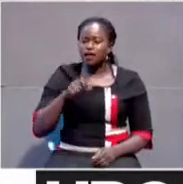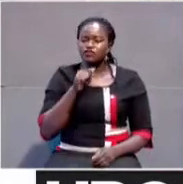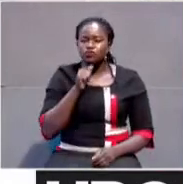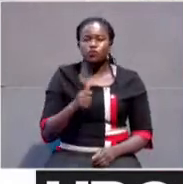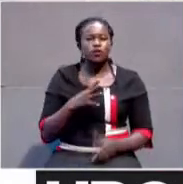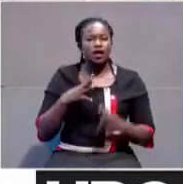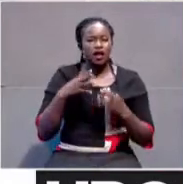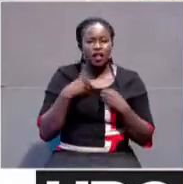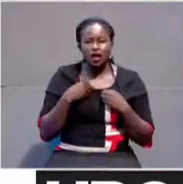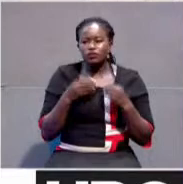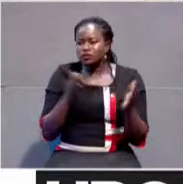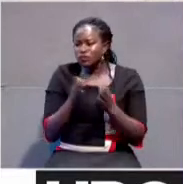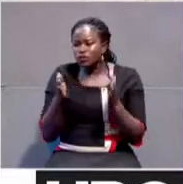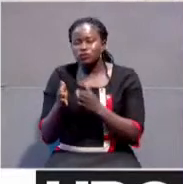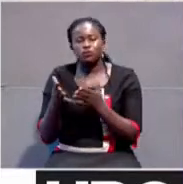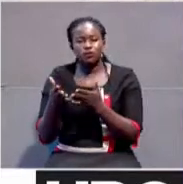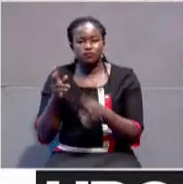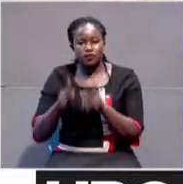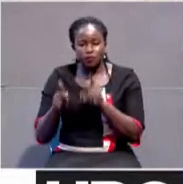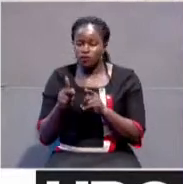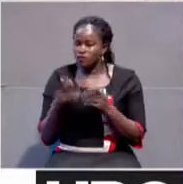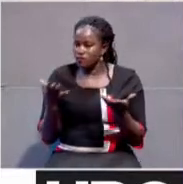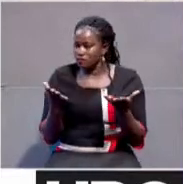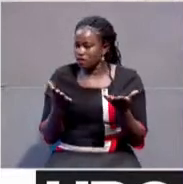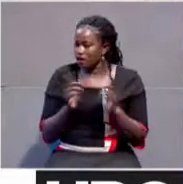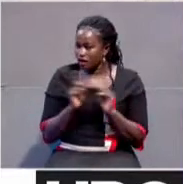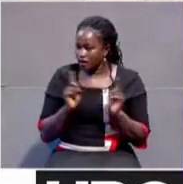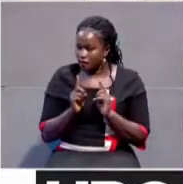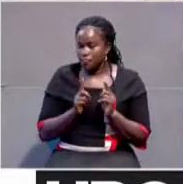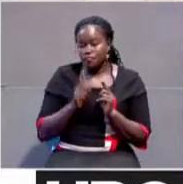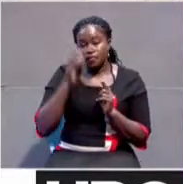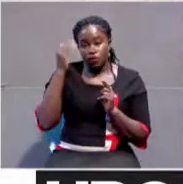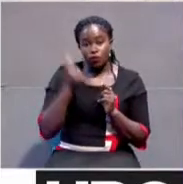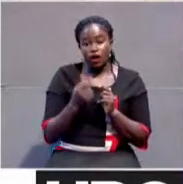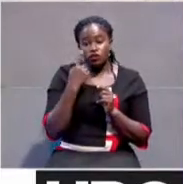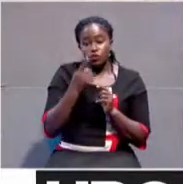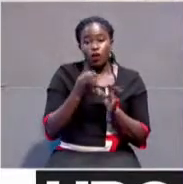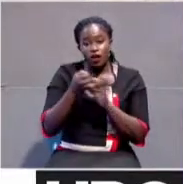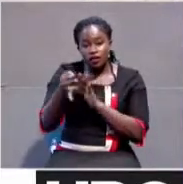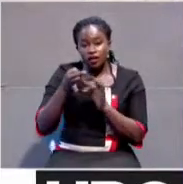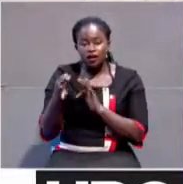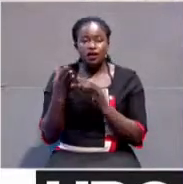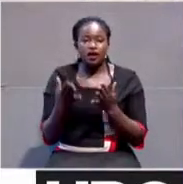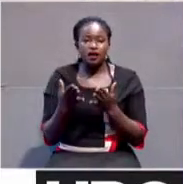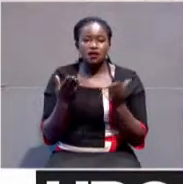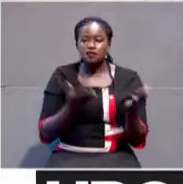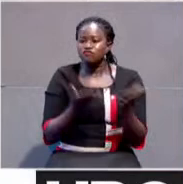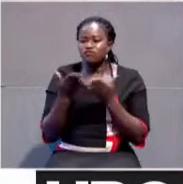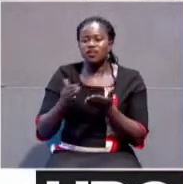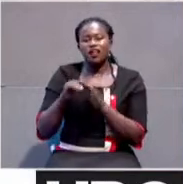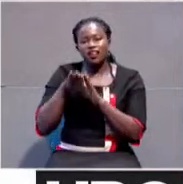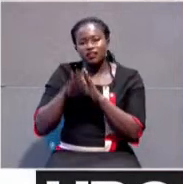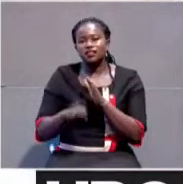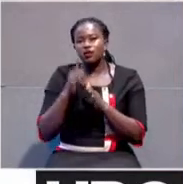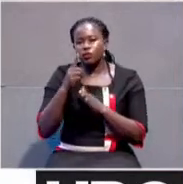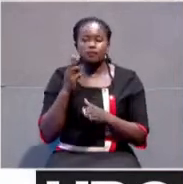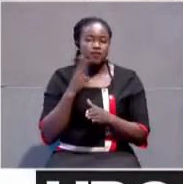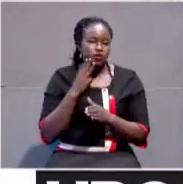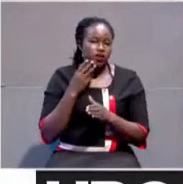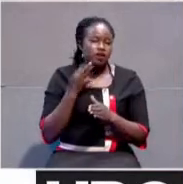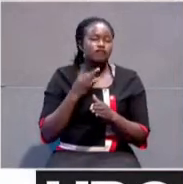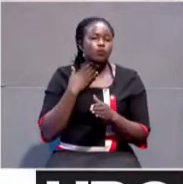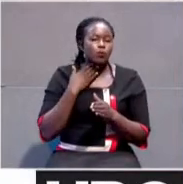cannot break even with 2-3 acres growing cane, because now 1 acre is bringing in less than ₦1 million. So if you have 2 acres, how do you